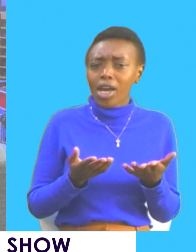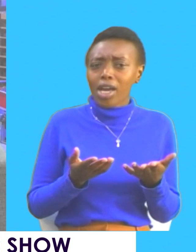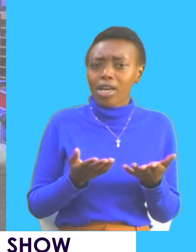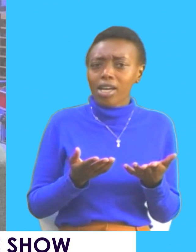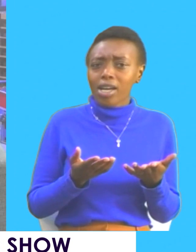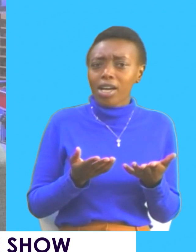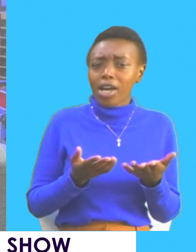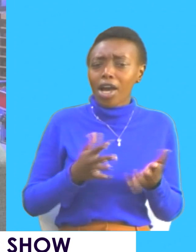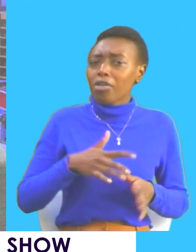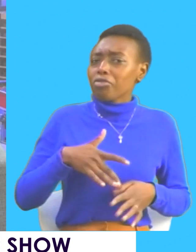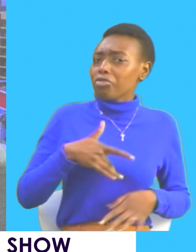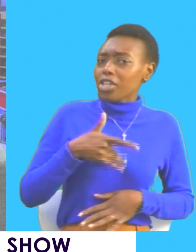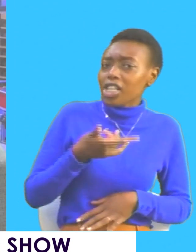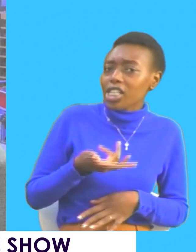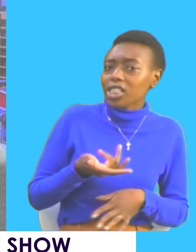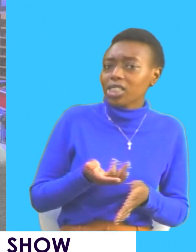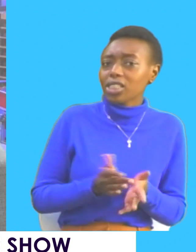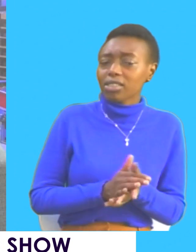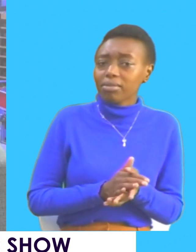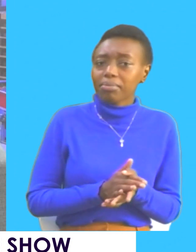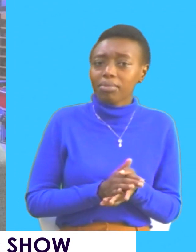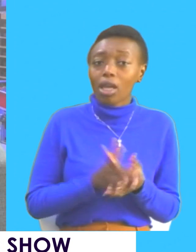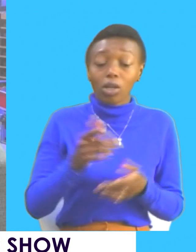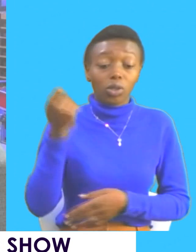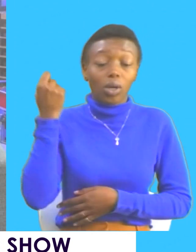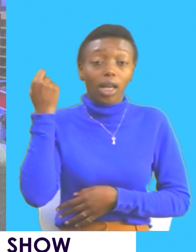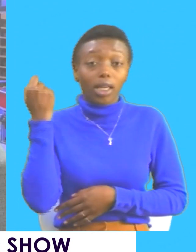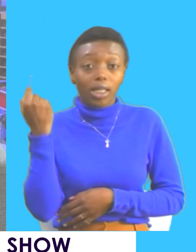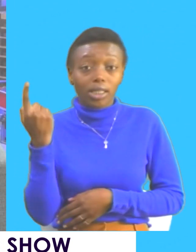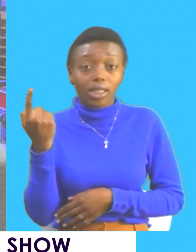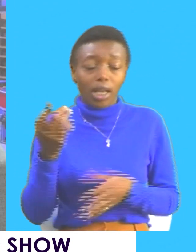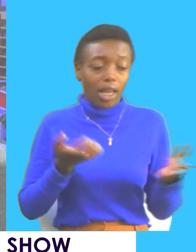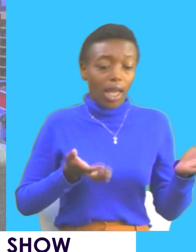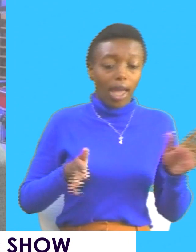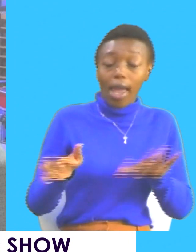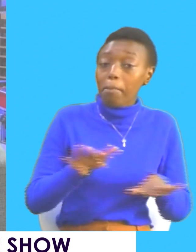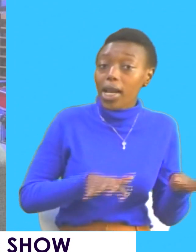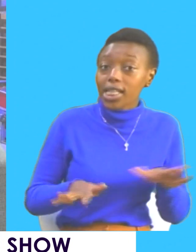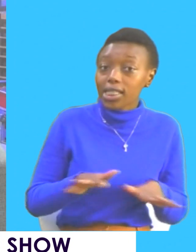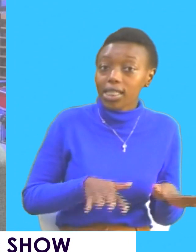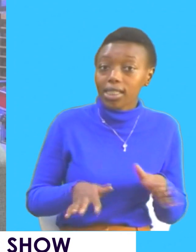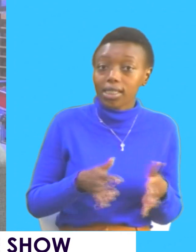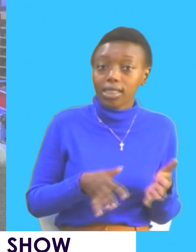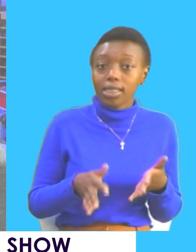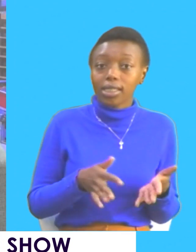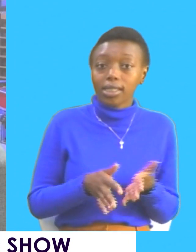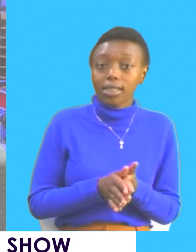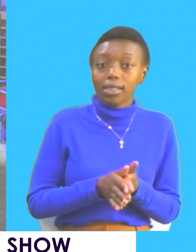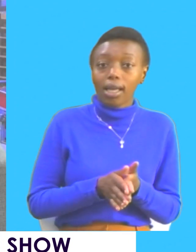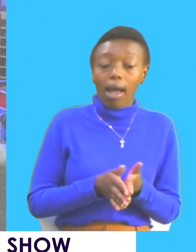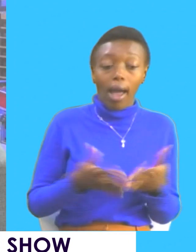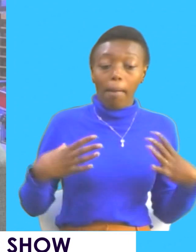be suppressed. You need to understand that there are such environments where someone may be working